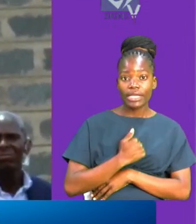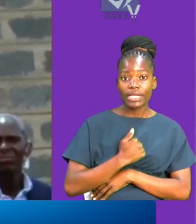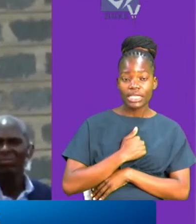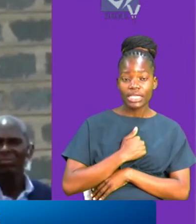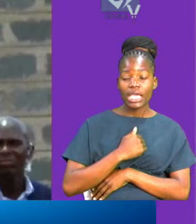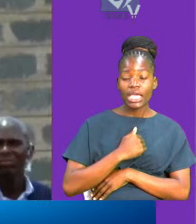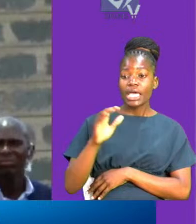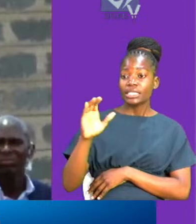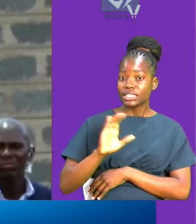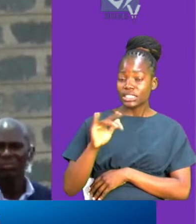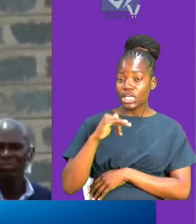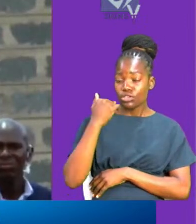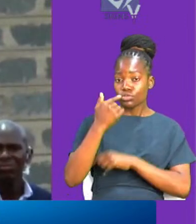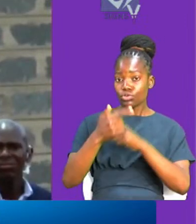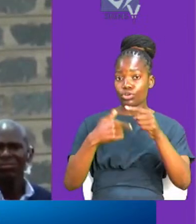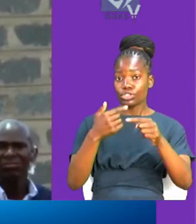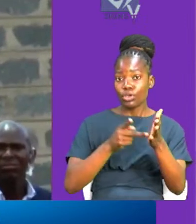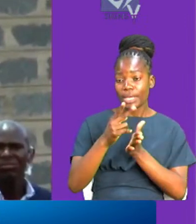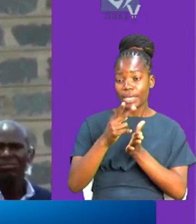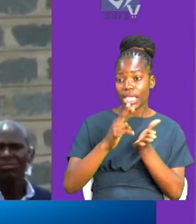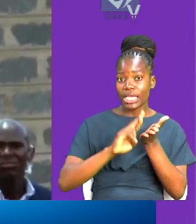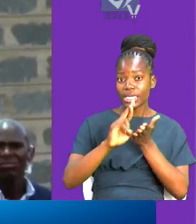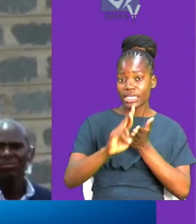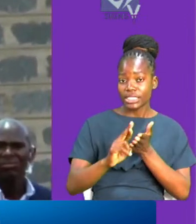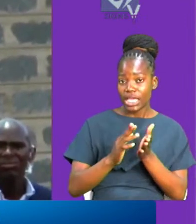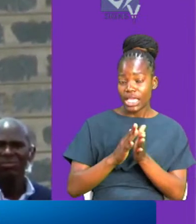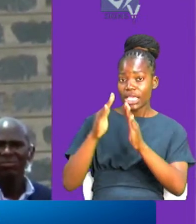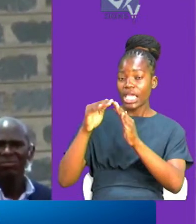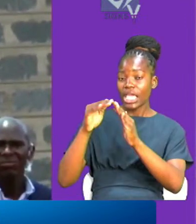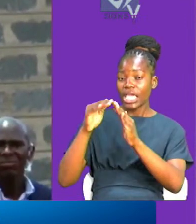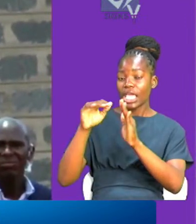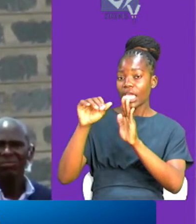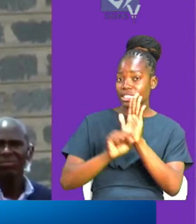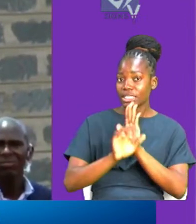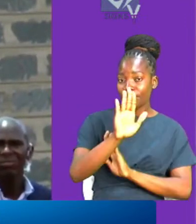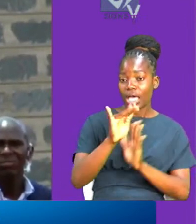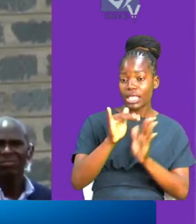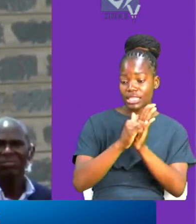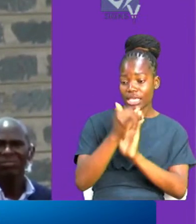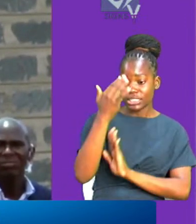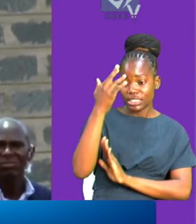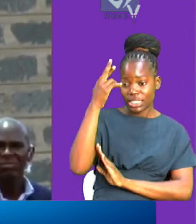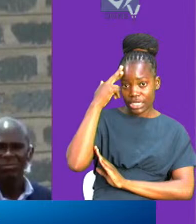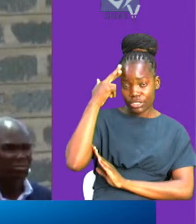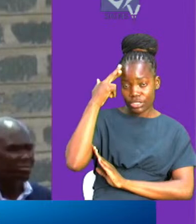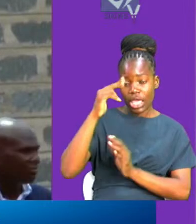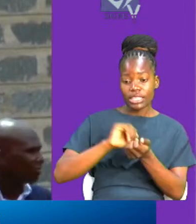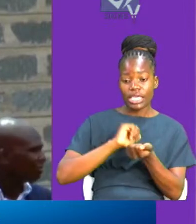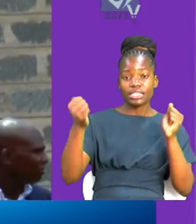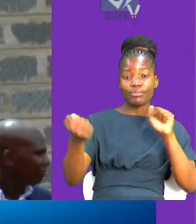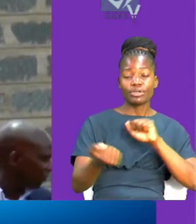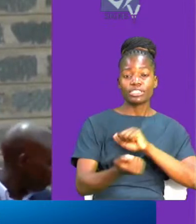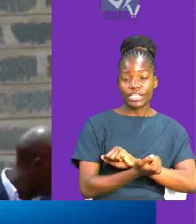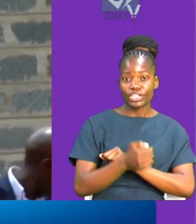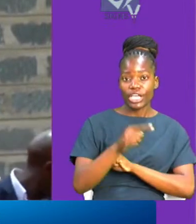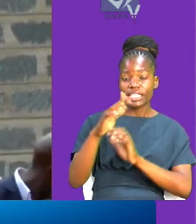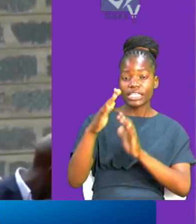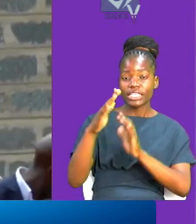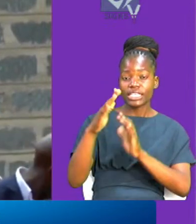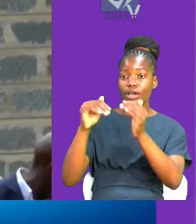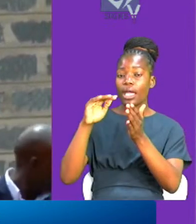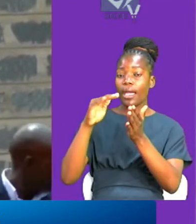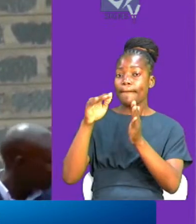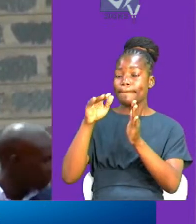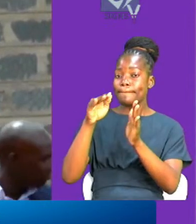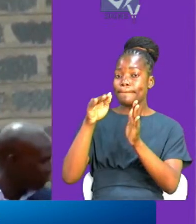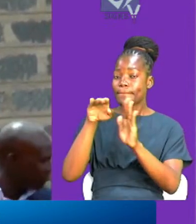citizens to continue paying rent in their estates. That's why they are sabotaging this housing program, because it is going to create